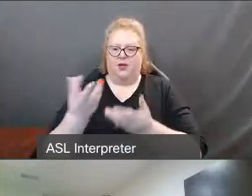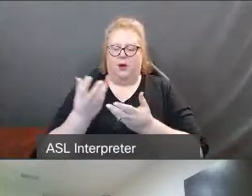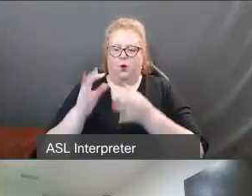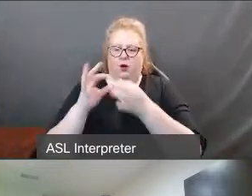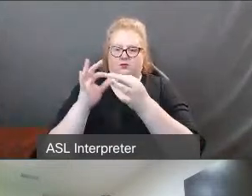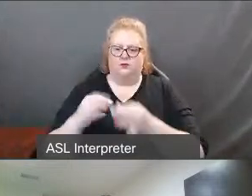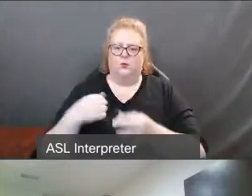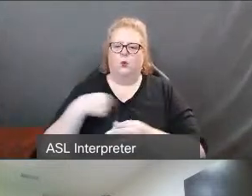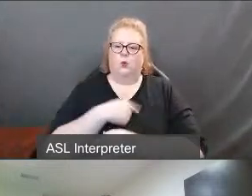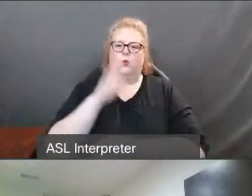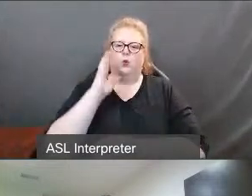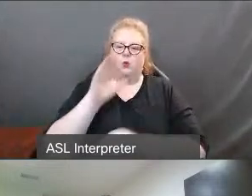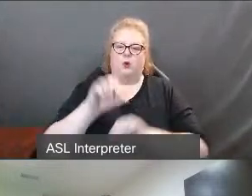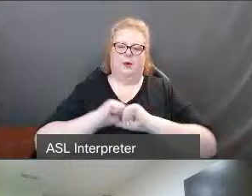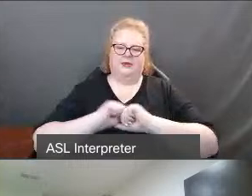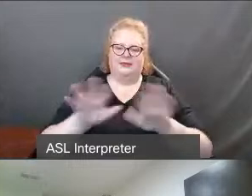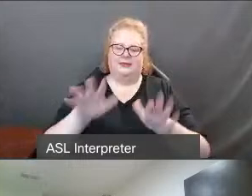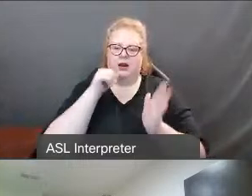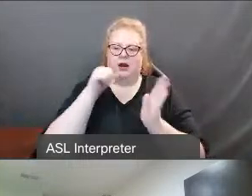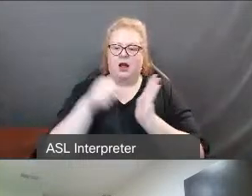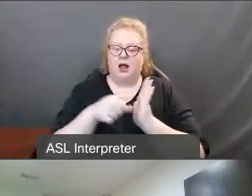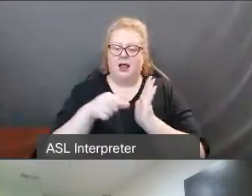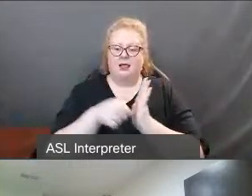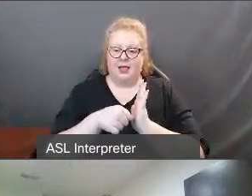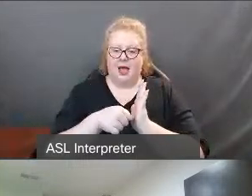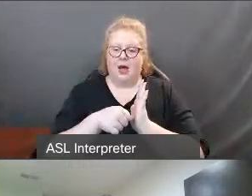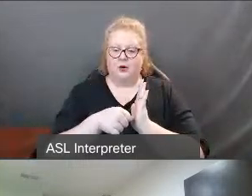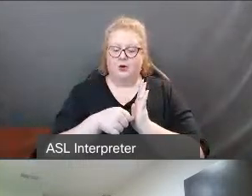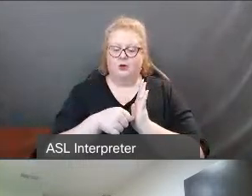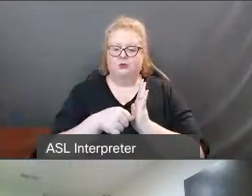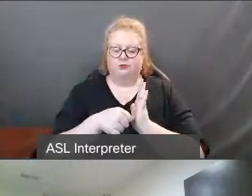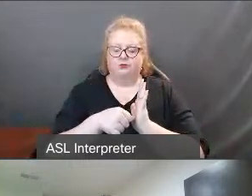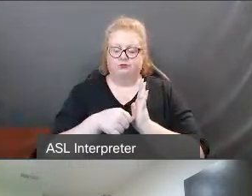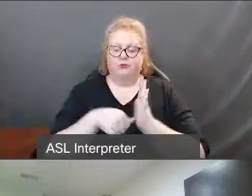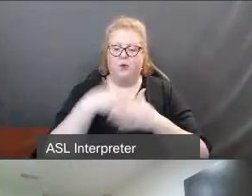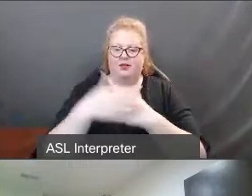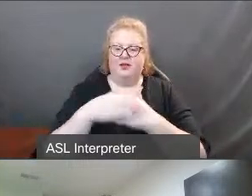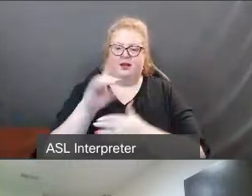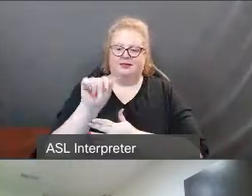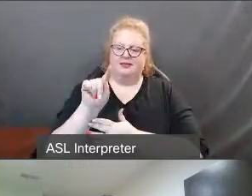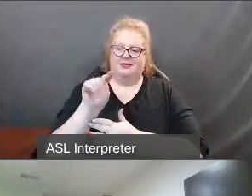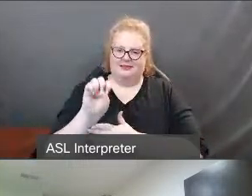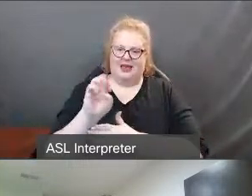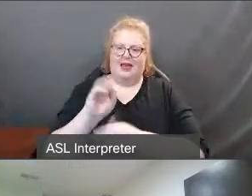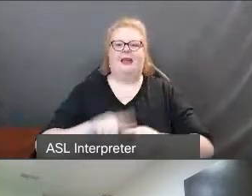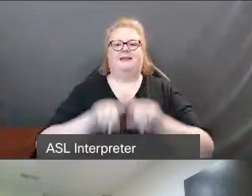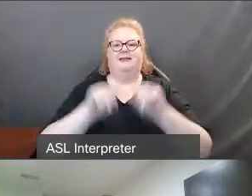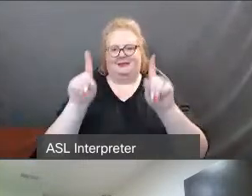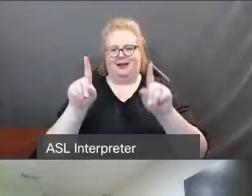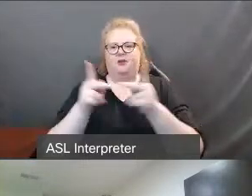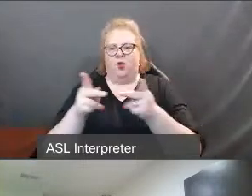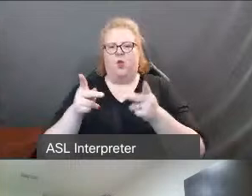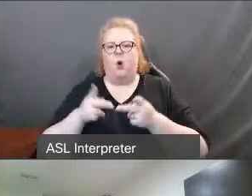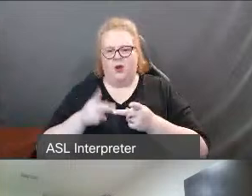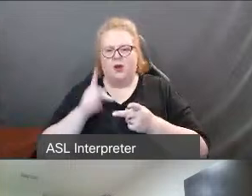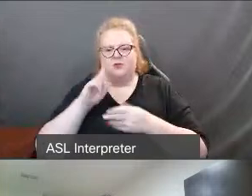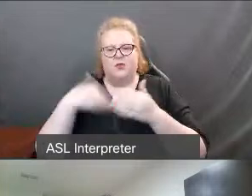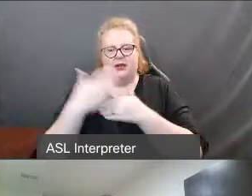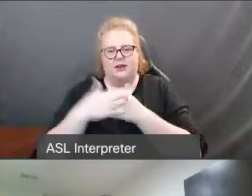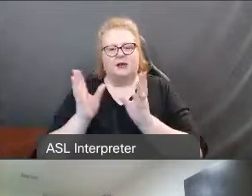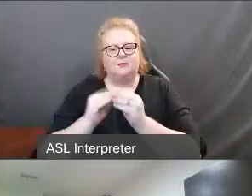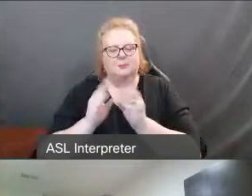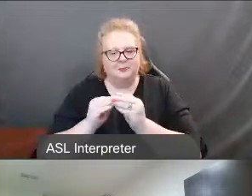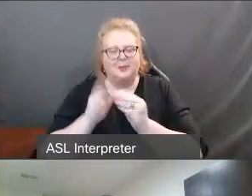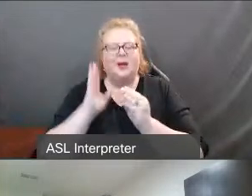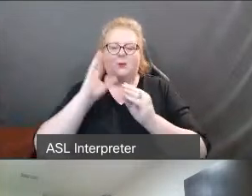a letter to those folks with the date, and we will have a different location for the next meeting. So we will send all that